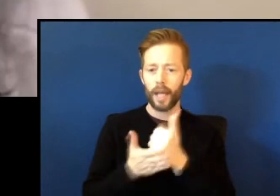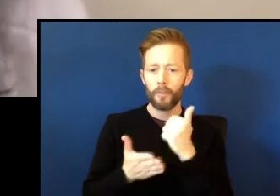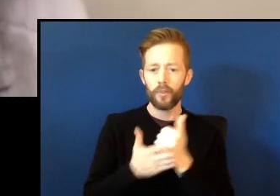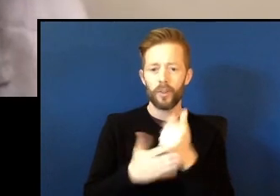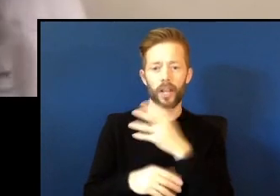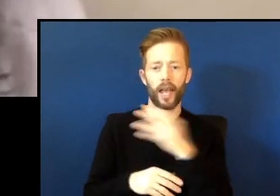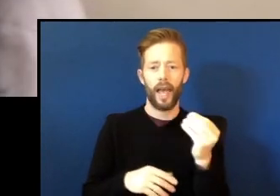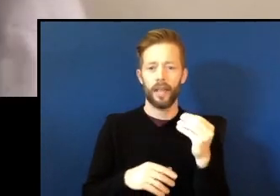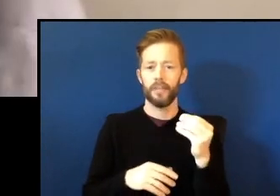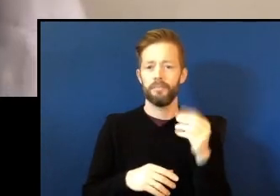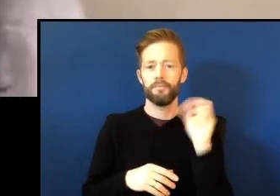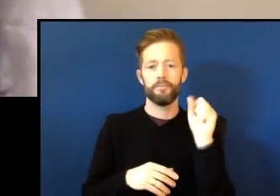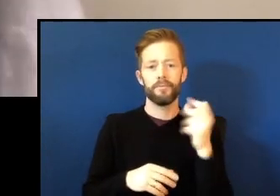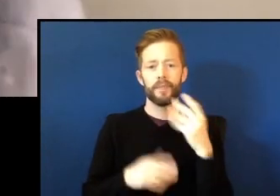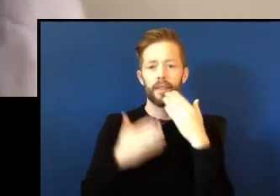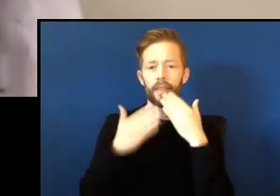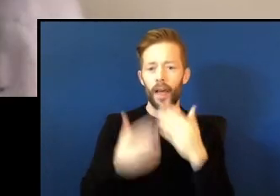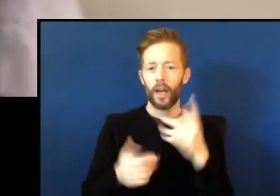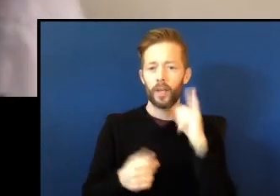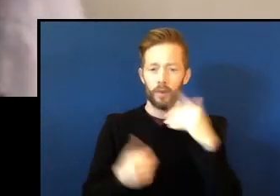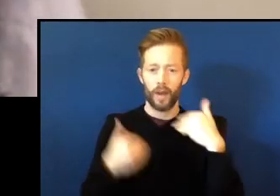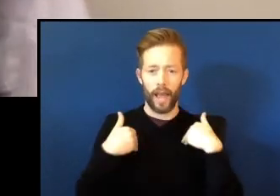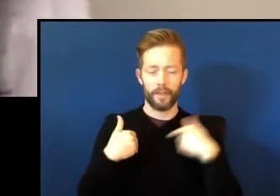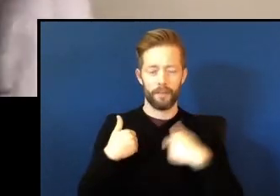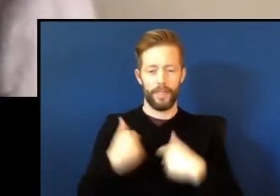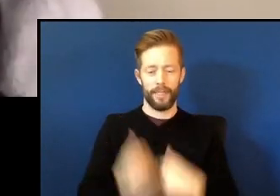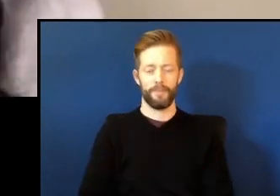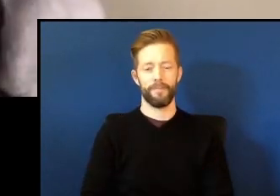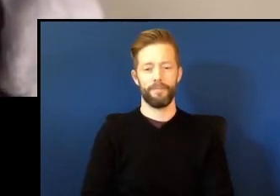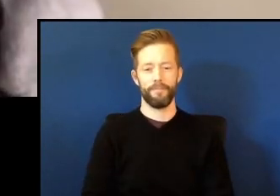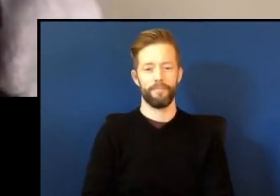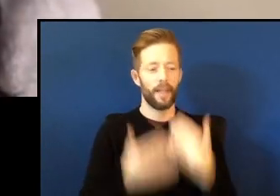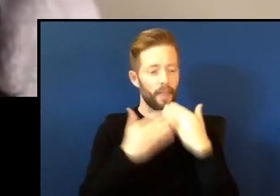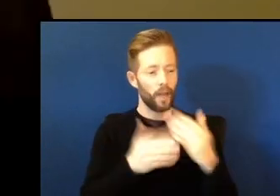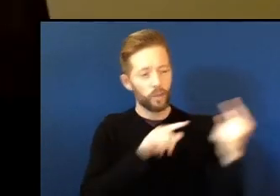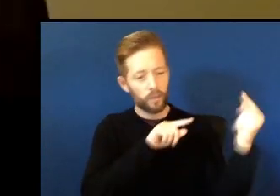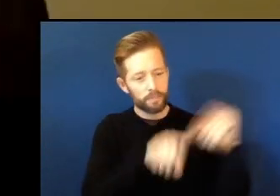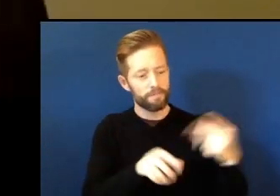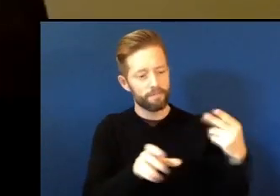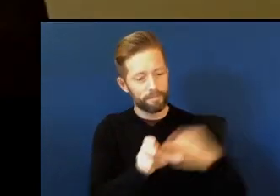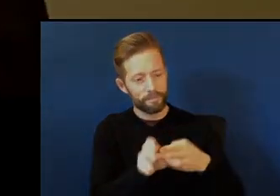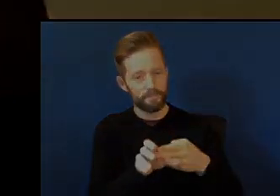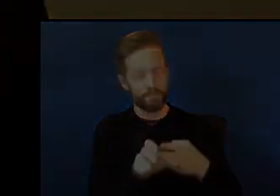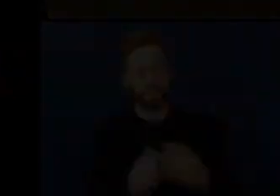helpful. And thank you for having me. Thank you for being with us.